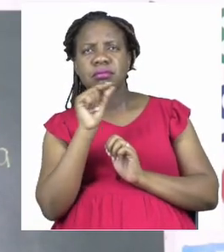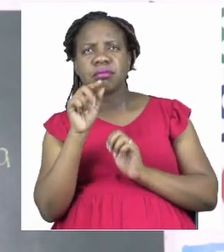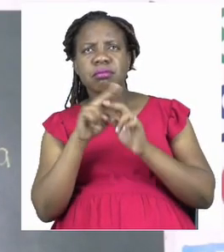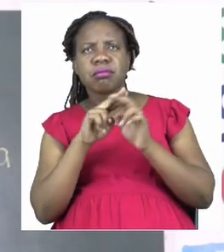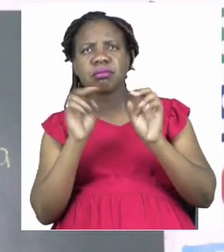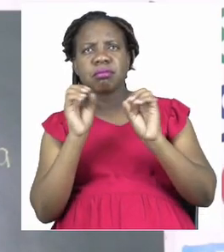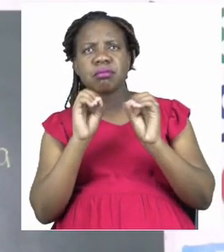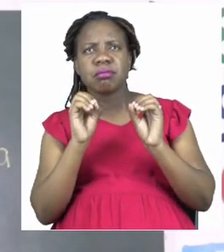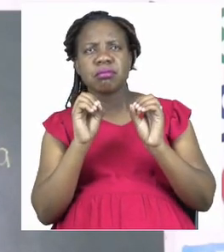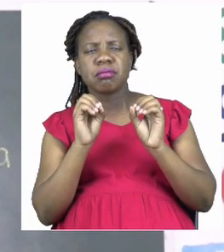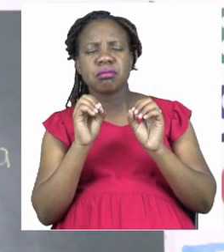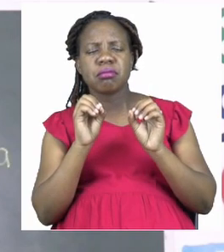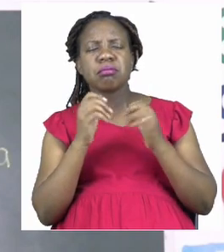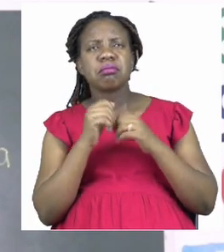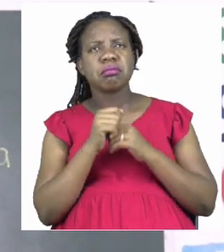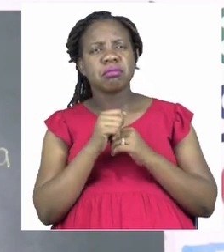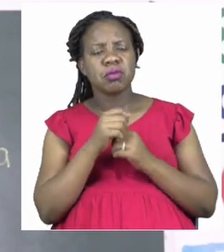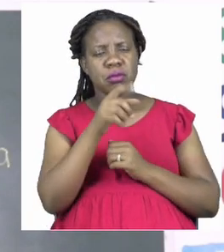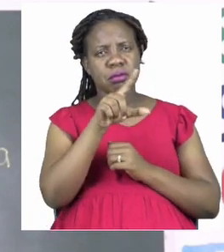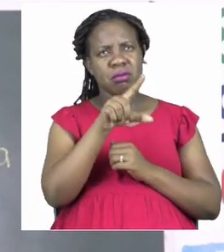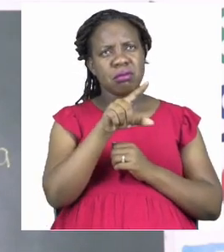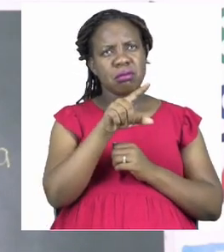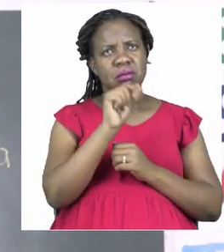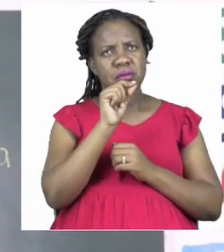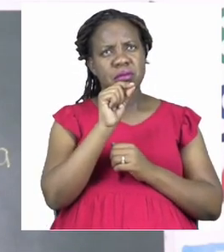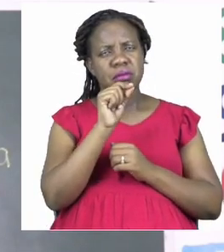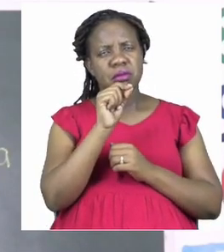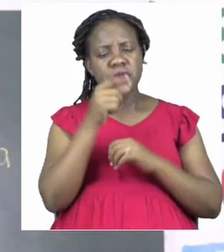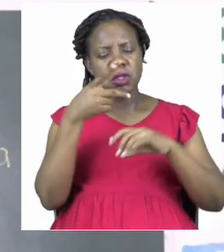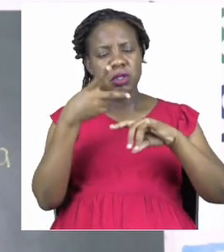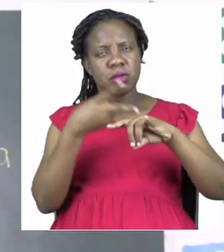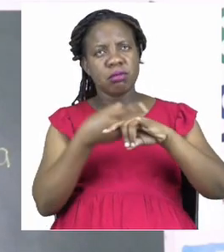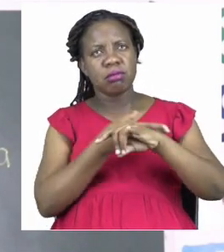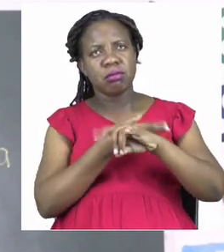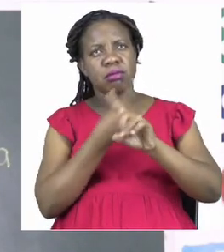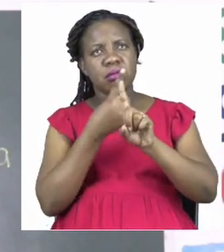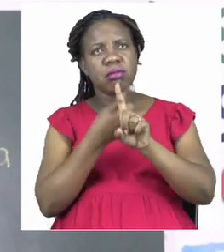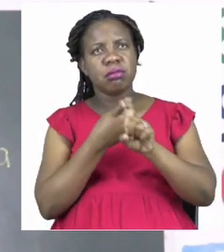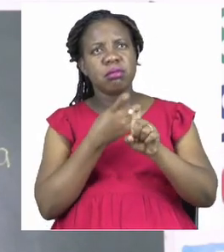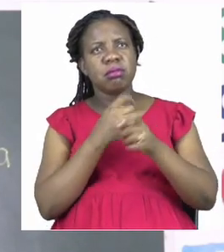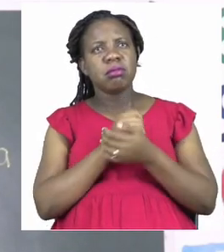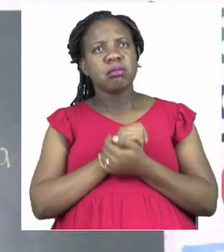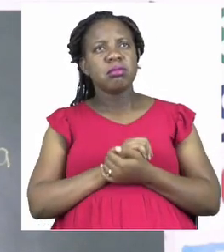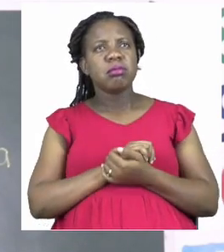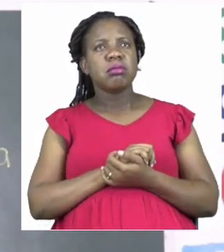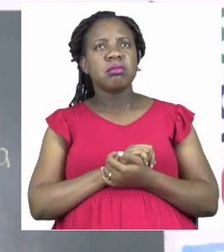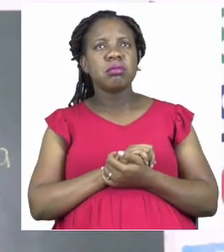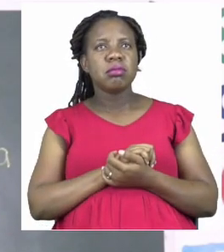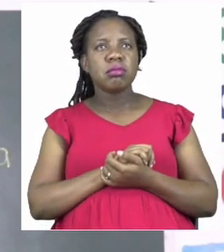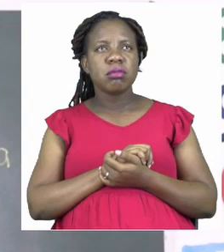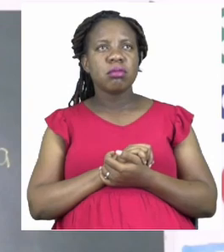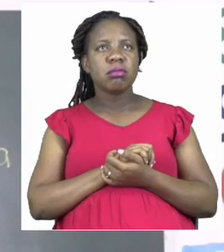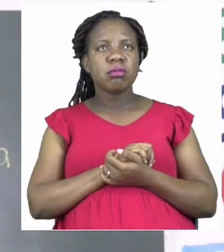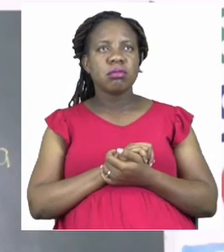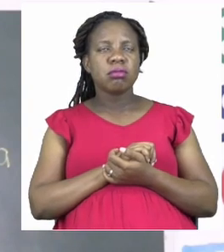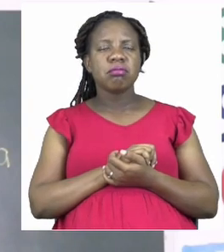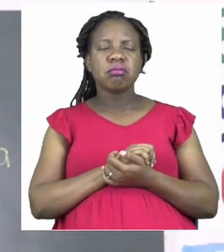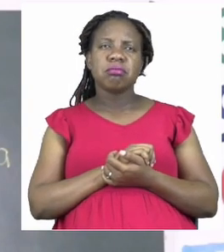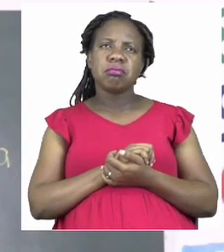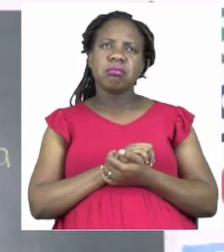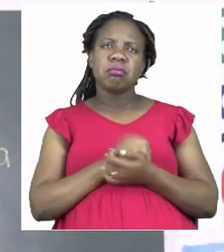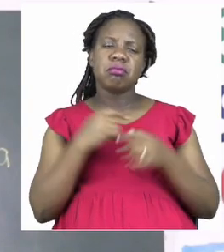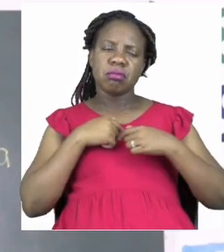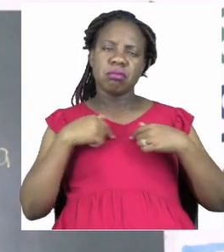sheep, and from. Let's try and say we get wool. I